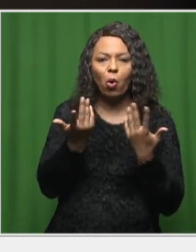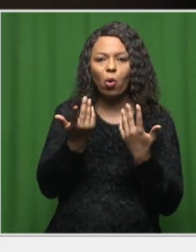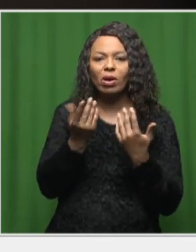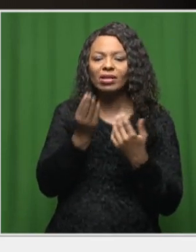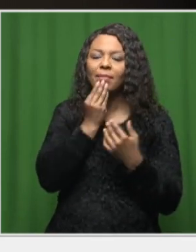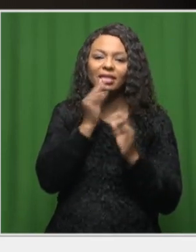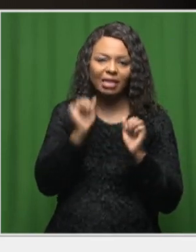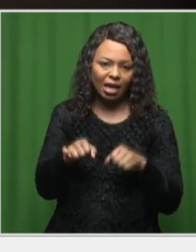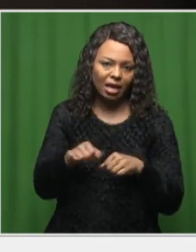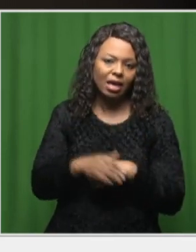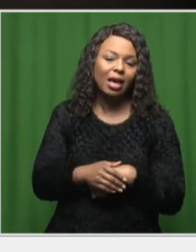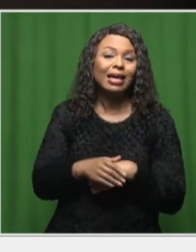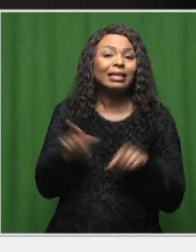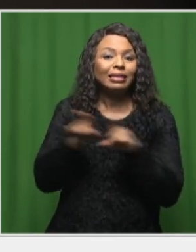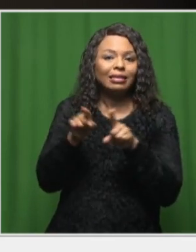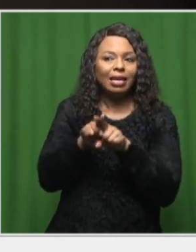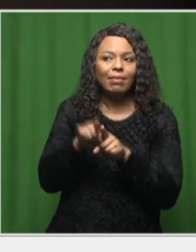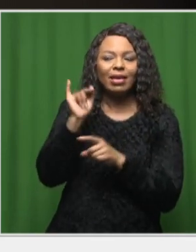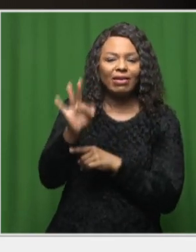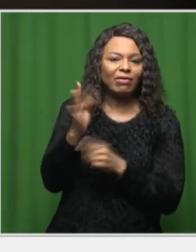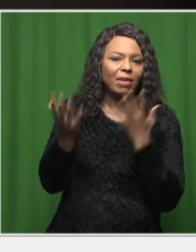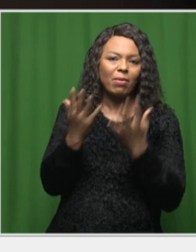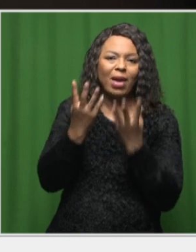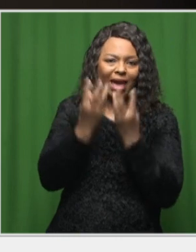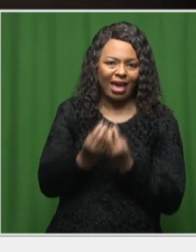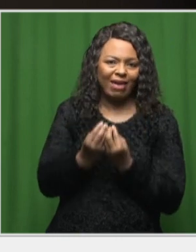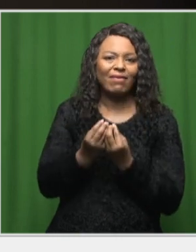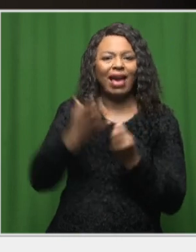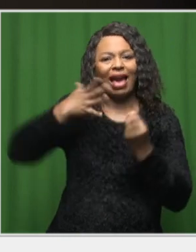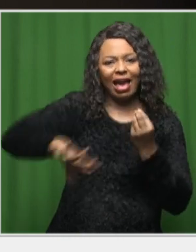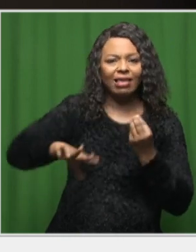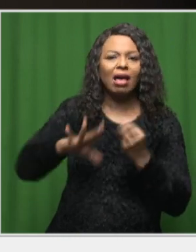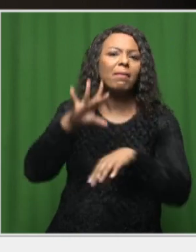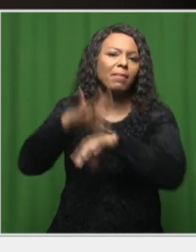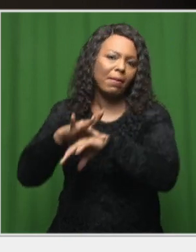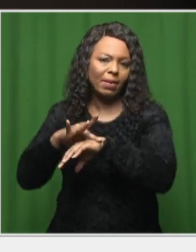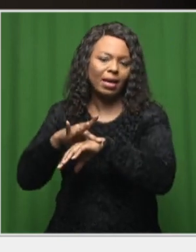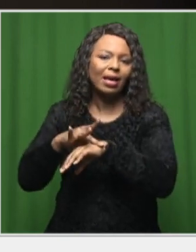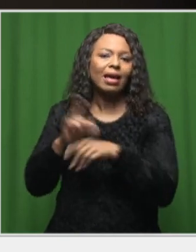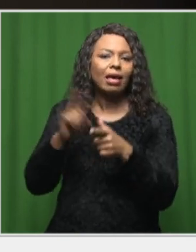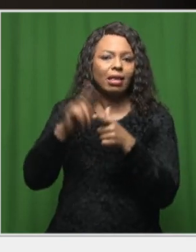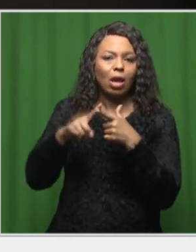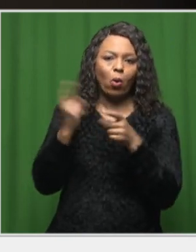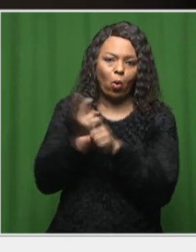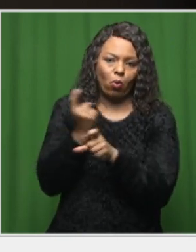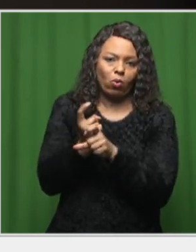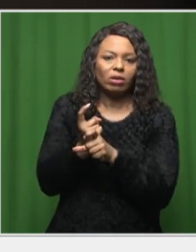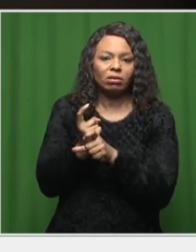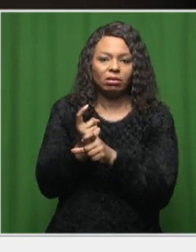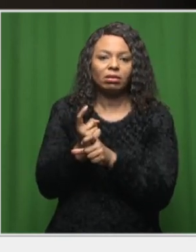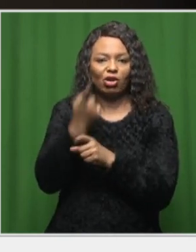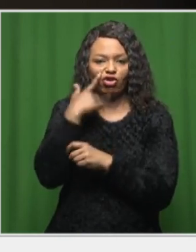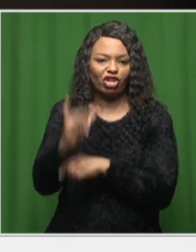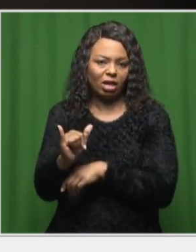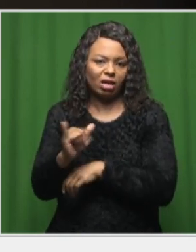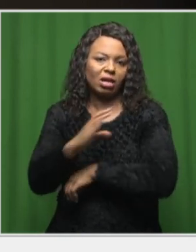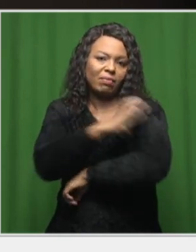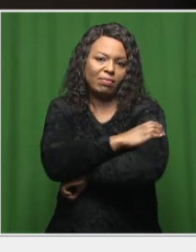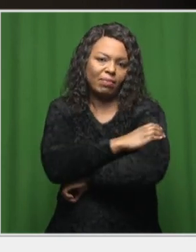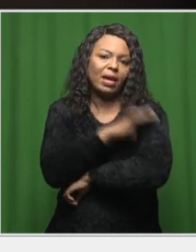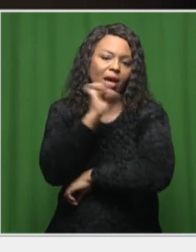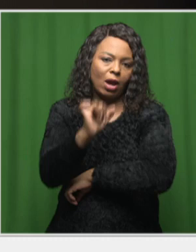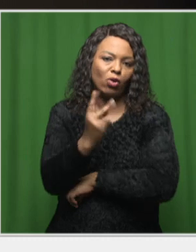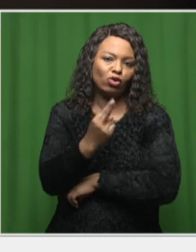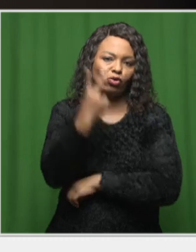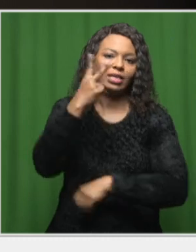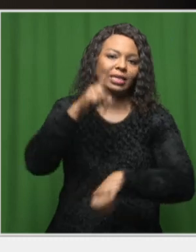on. And if you have all those other conditions, then you should certainly have it tested at least twice